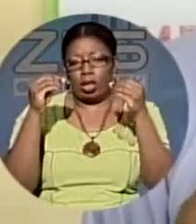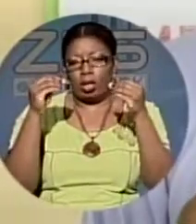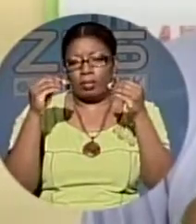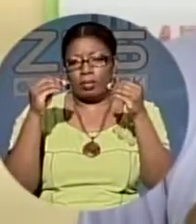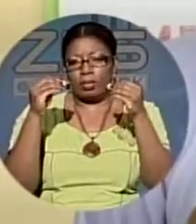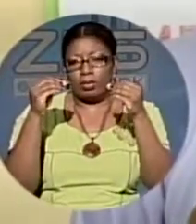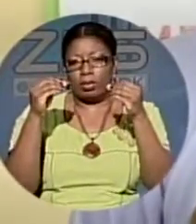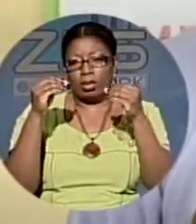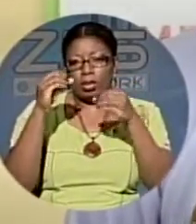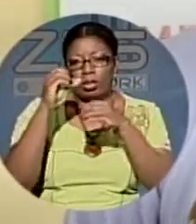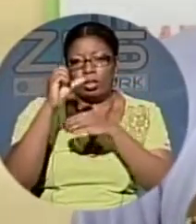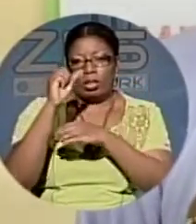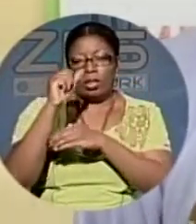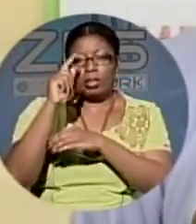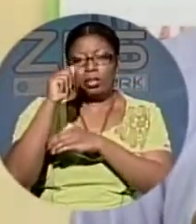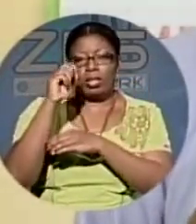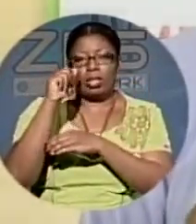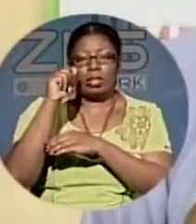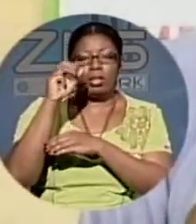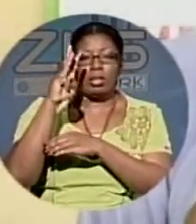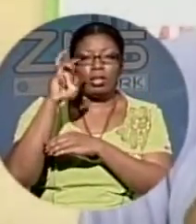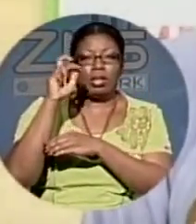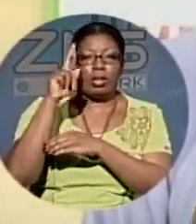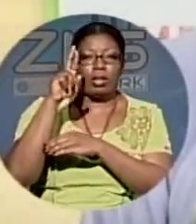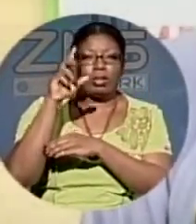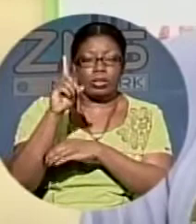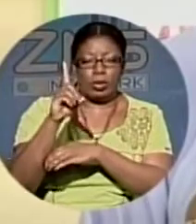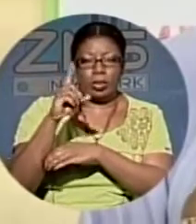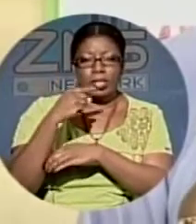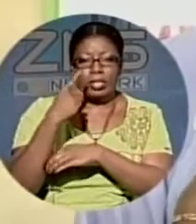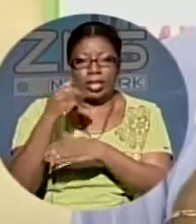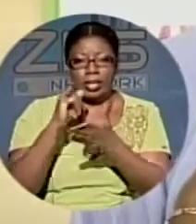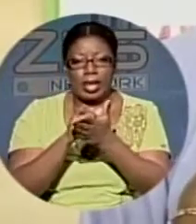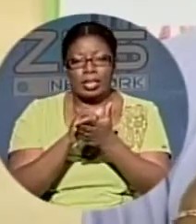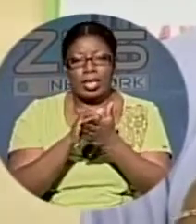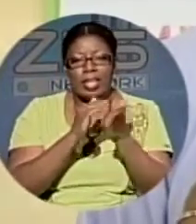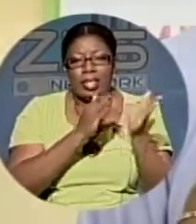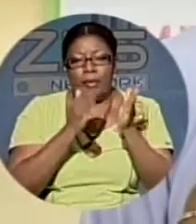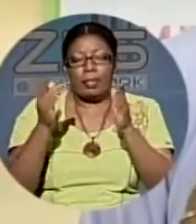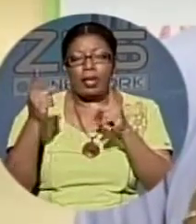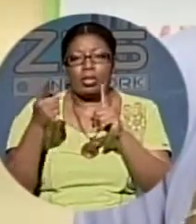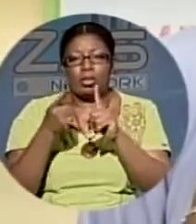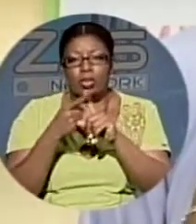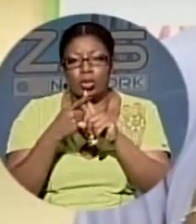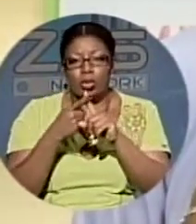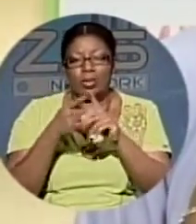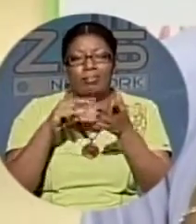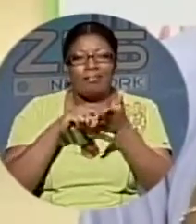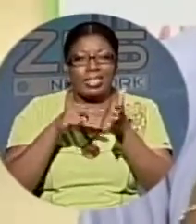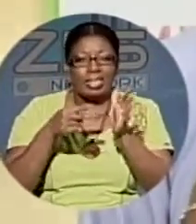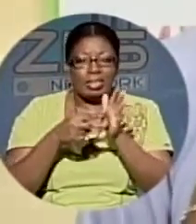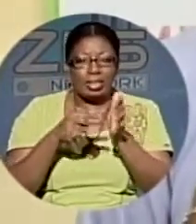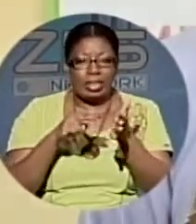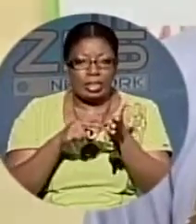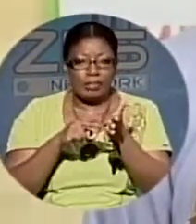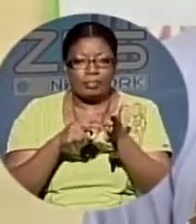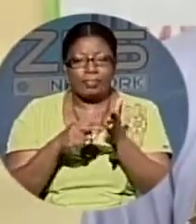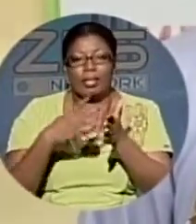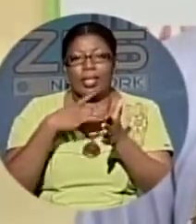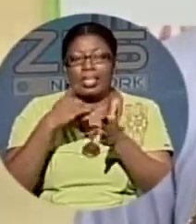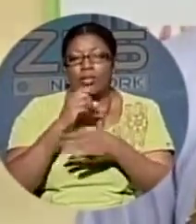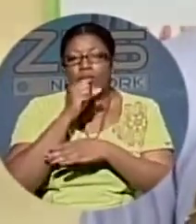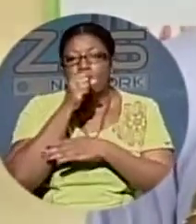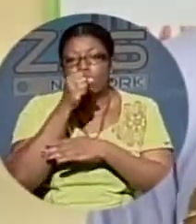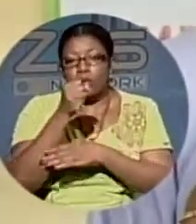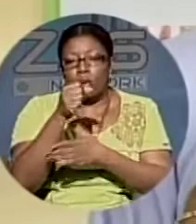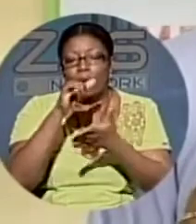steward. They've notified me that okay, they are prepared to, because they are saying that they would like to make certain